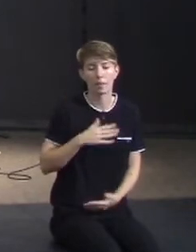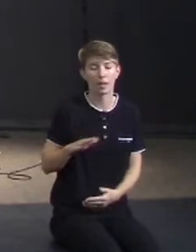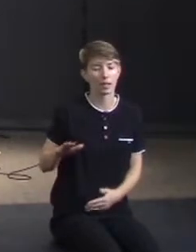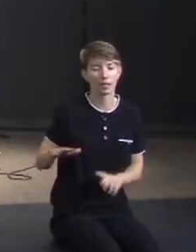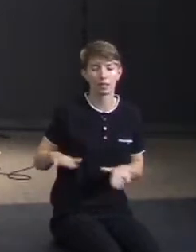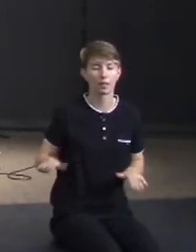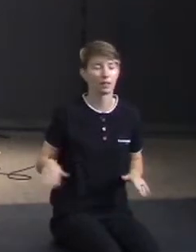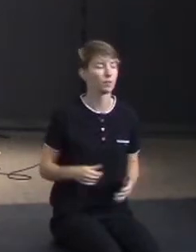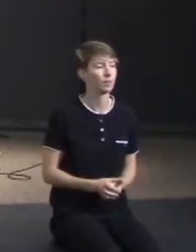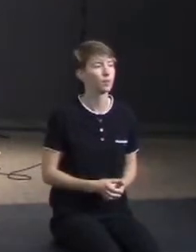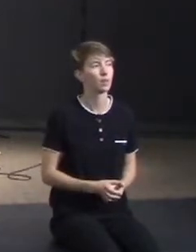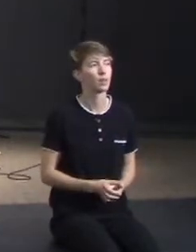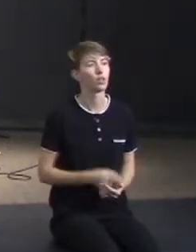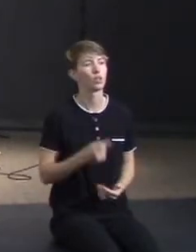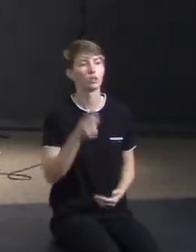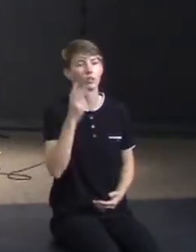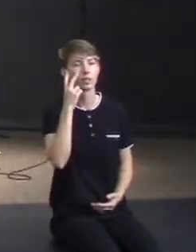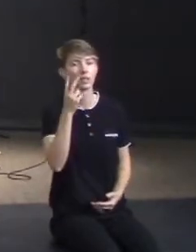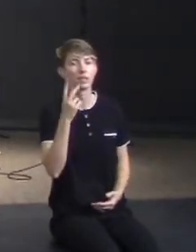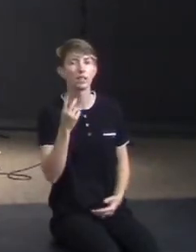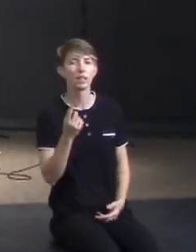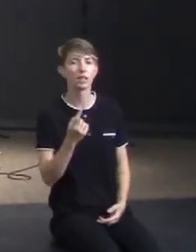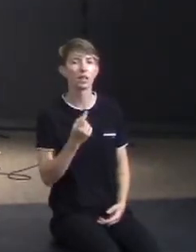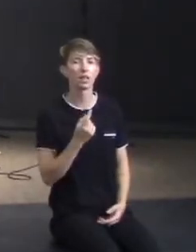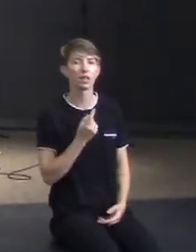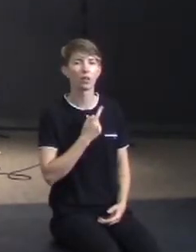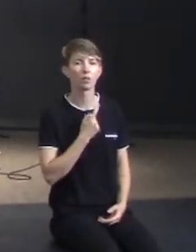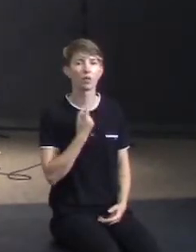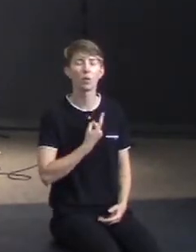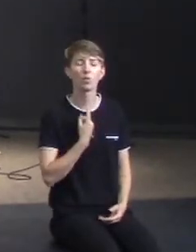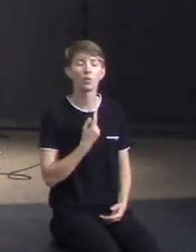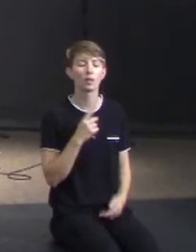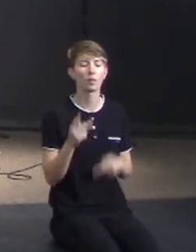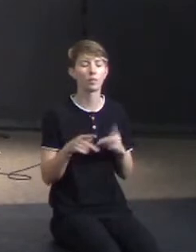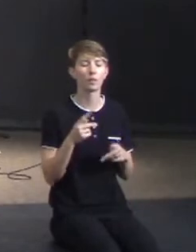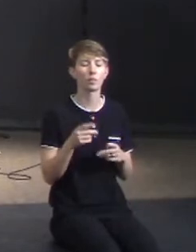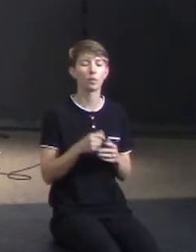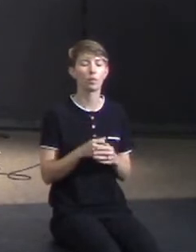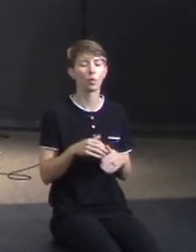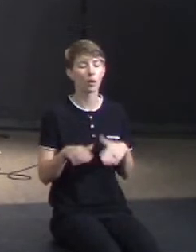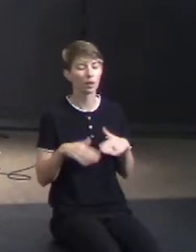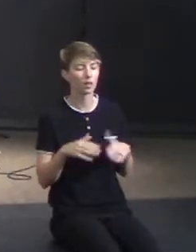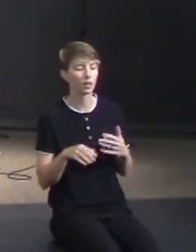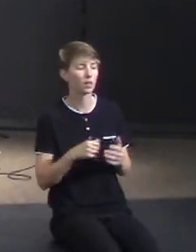You see lonely people walking and feeding pigeons, and you go, well, it's not my dad.